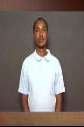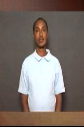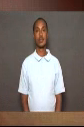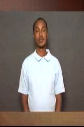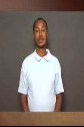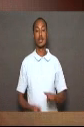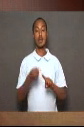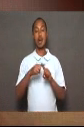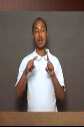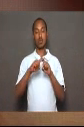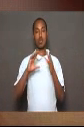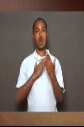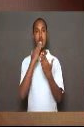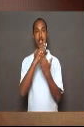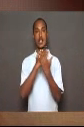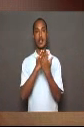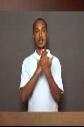Let's get back to our lesson.